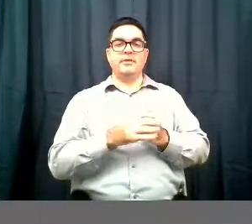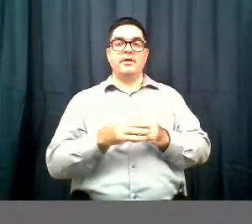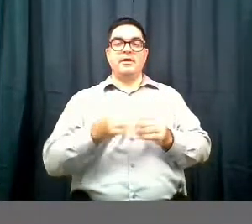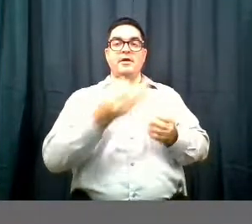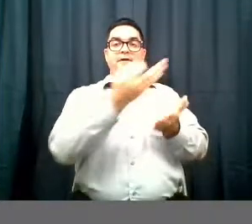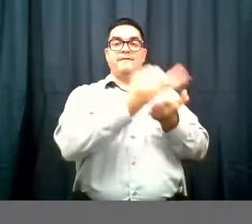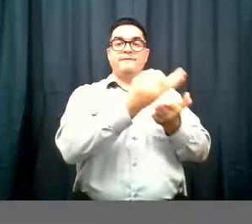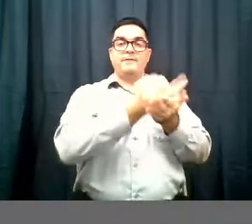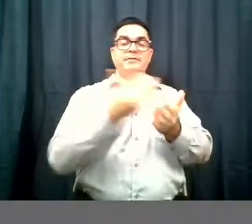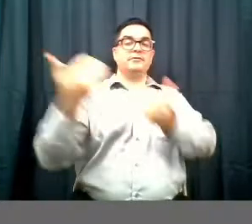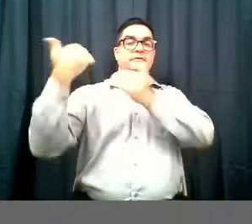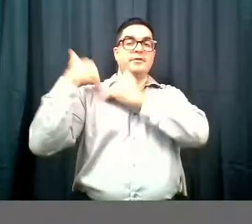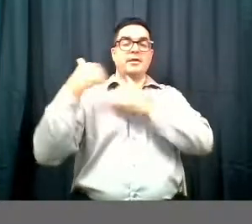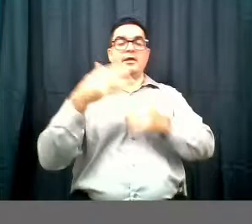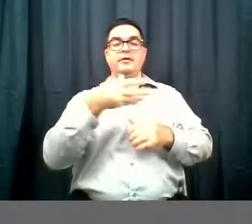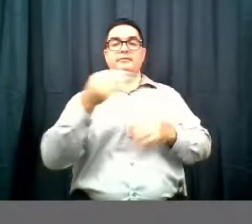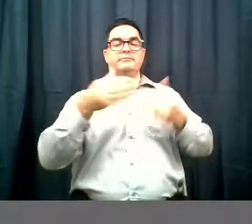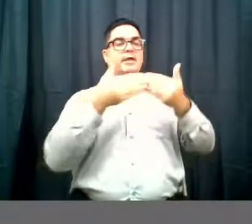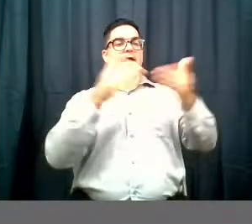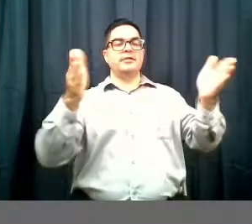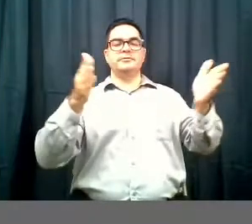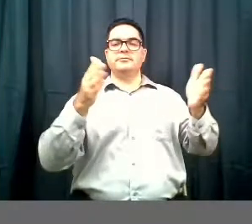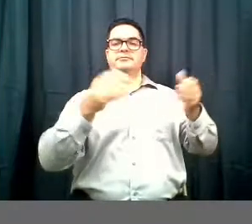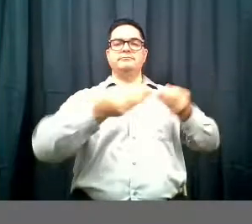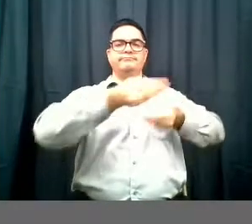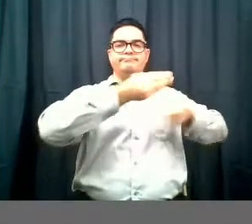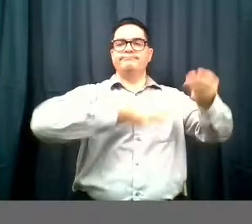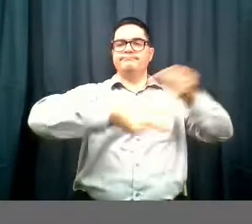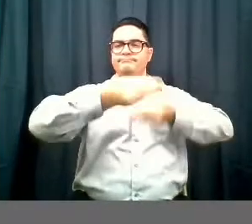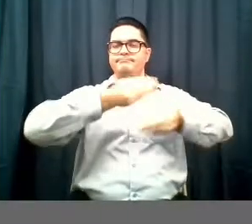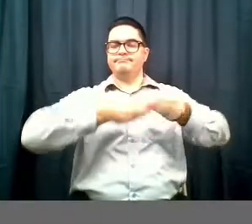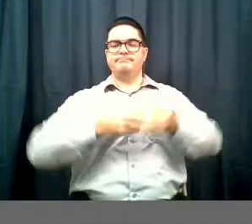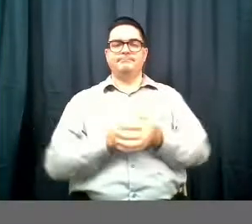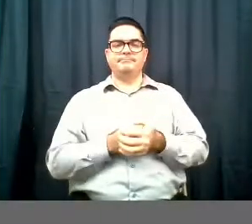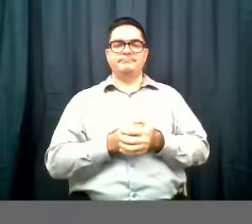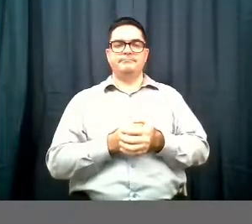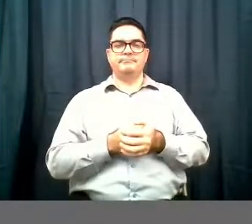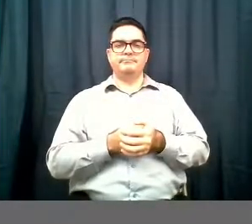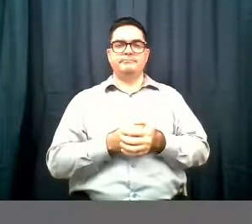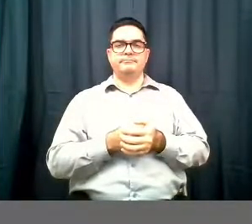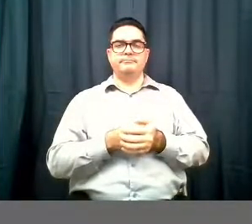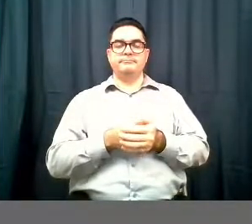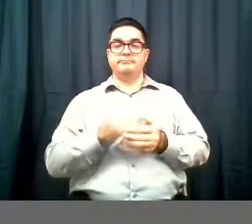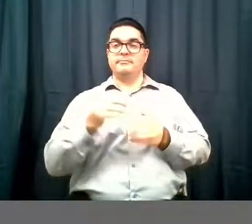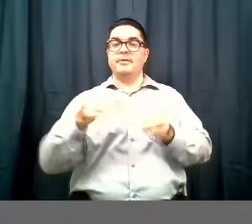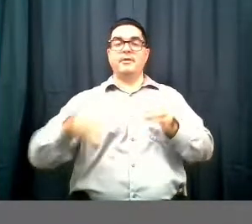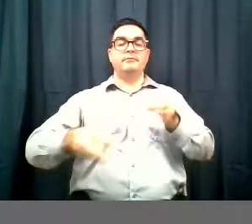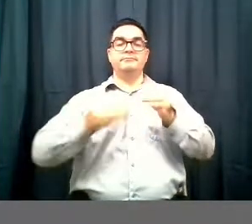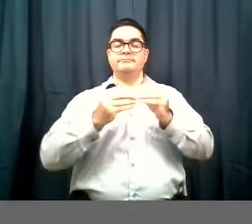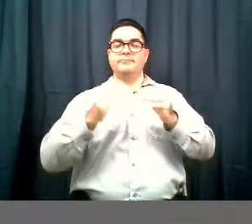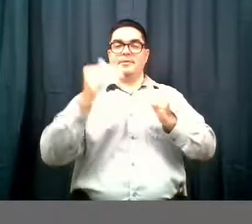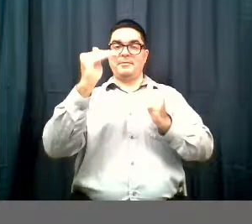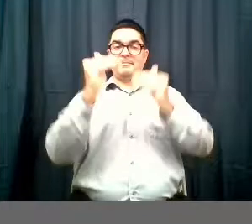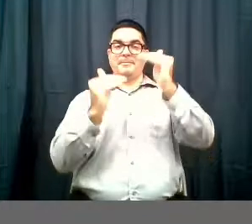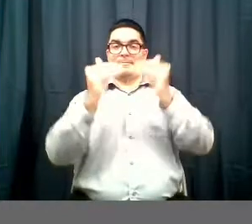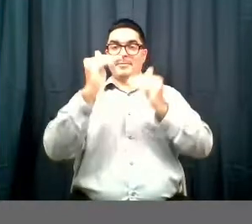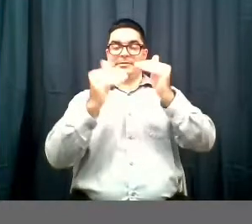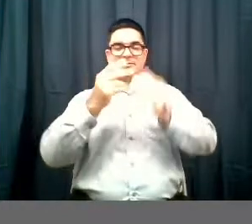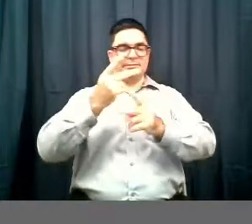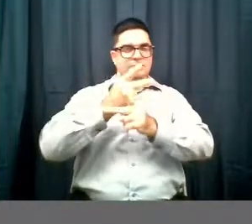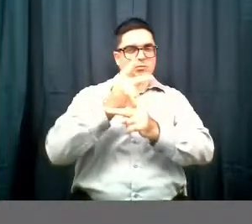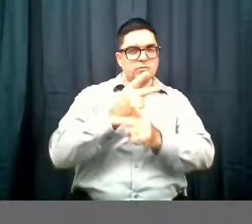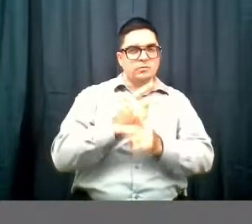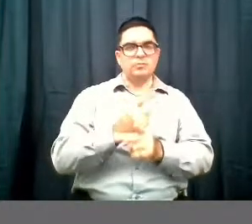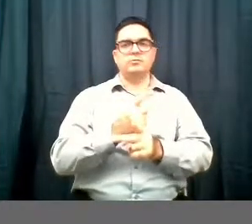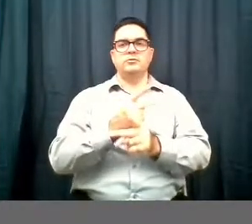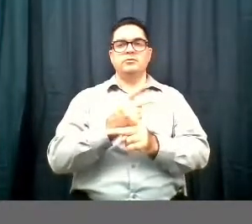to capital markets. Section 201 also lays out a careful balance of 14 criteria that must be followed for the board to be able